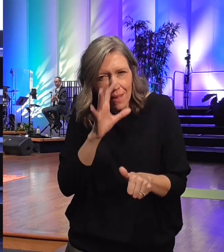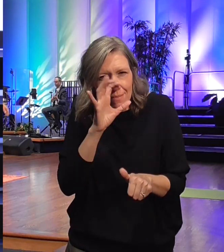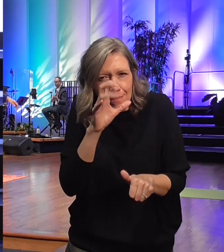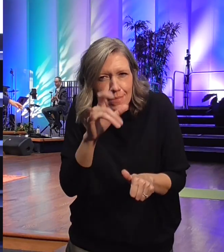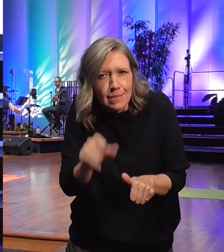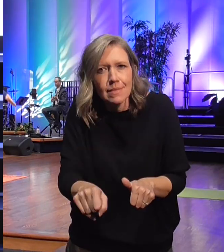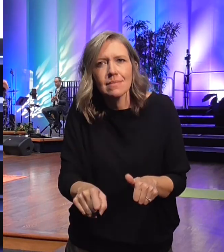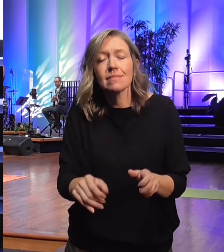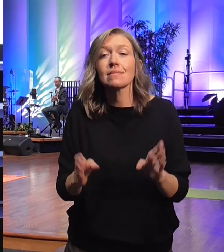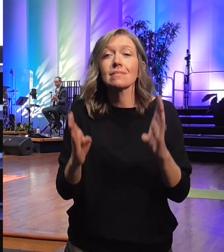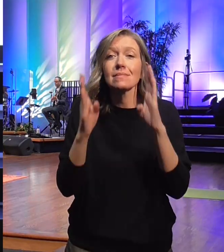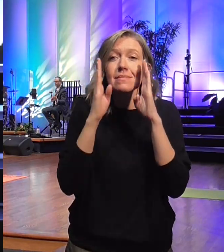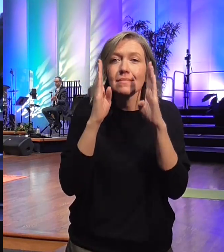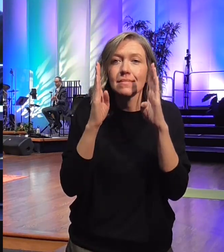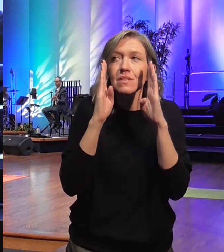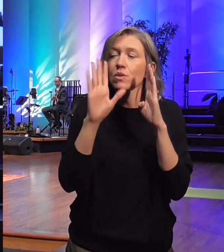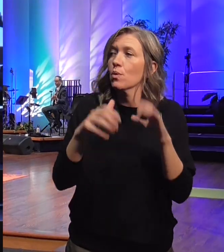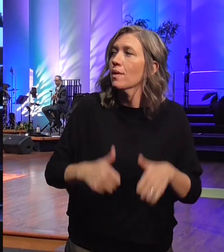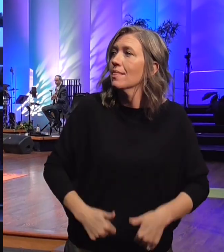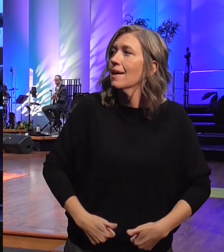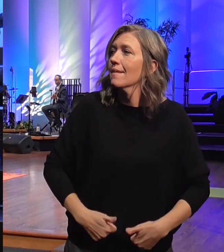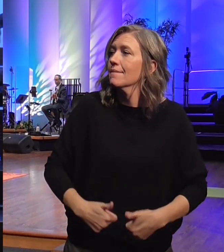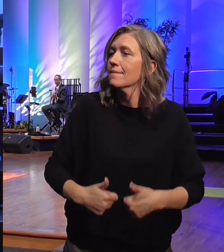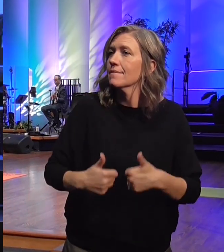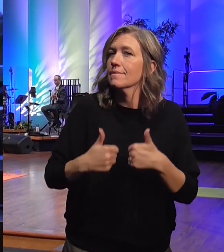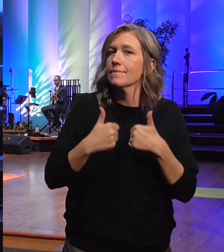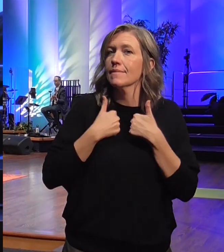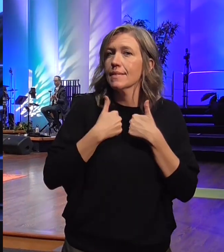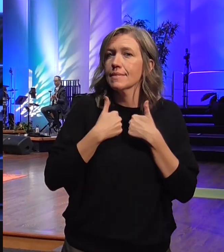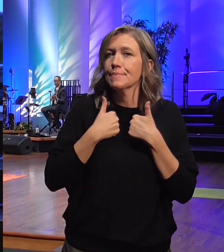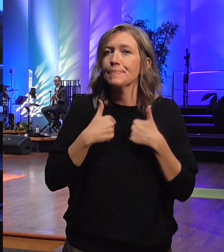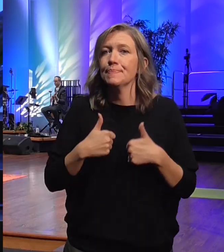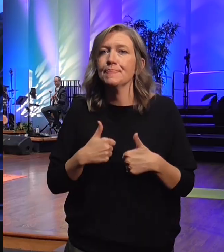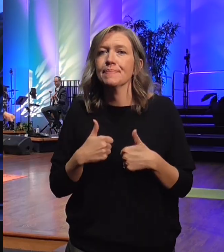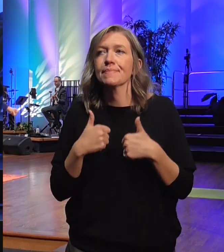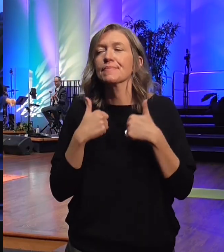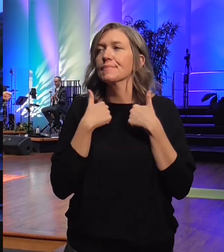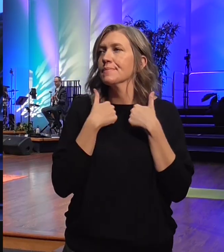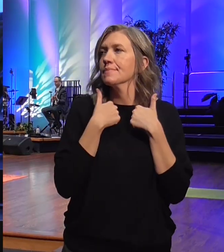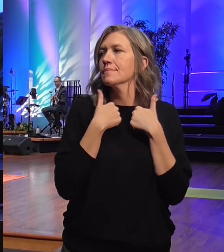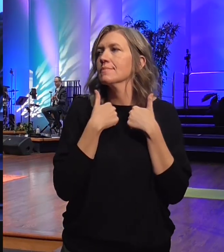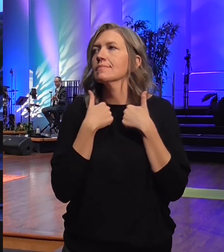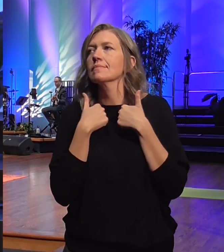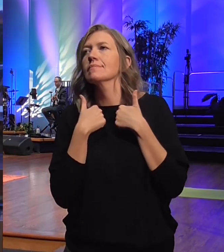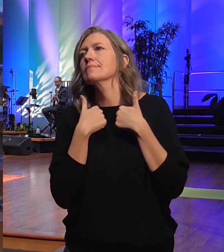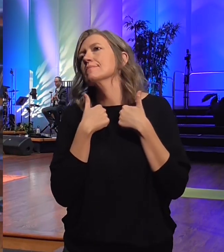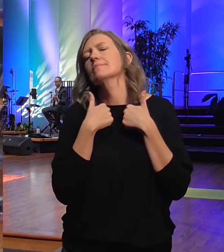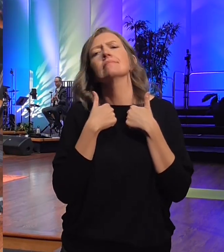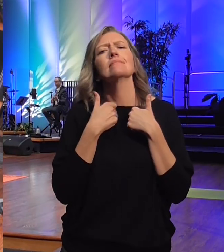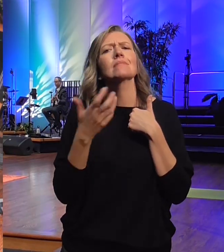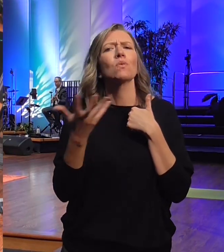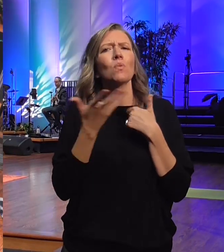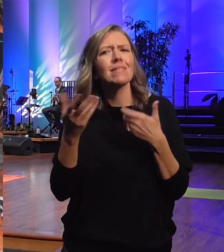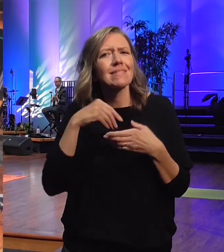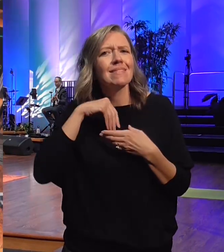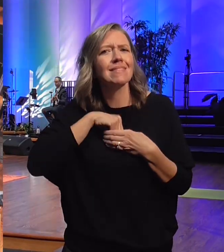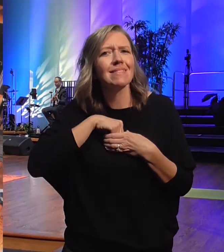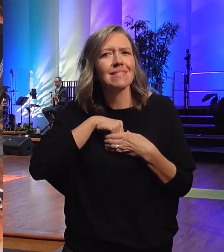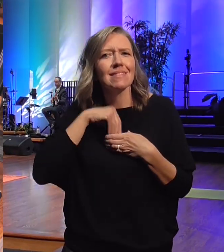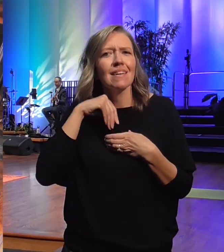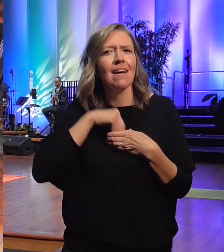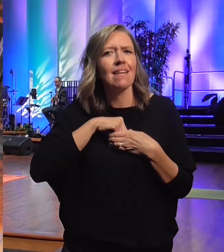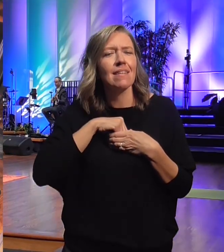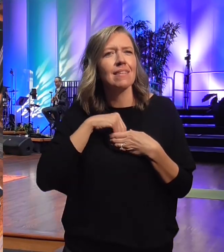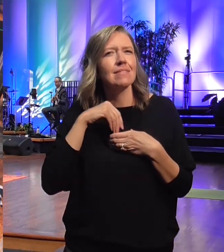that sound? Listen to your life, life, life, life. And what's on the